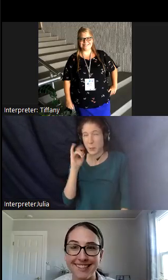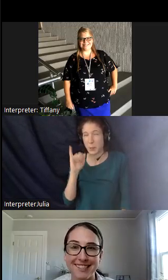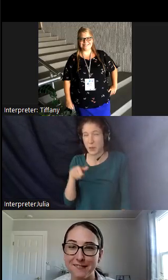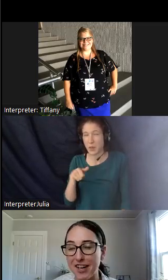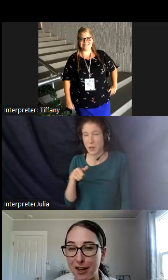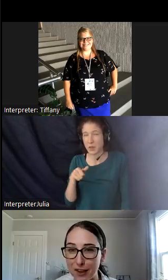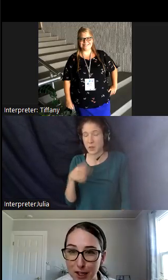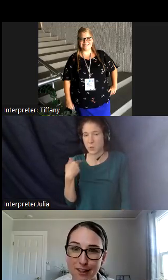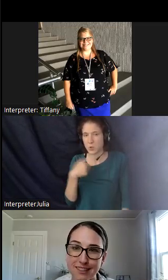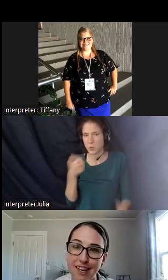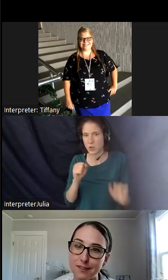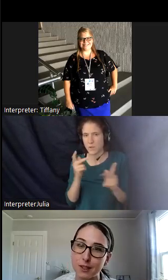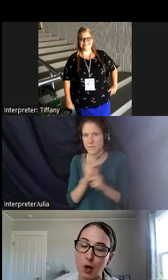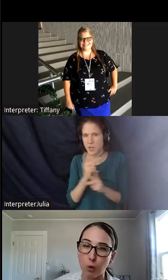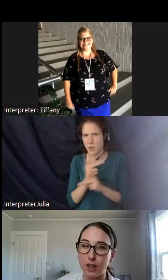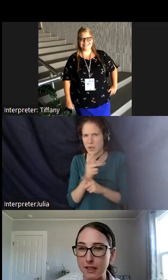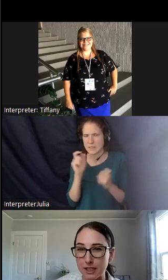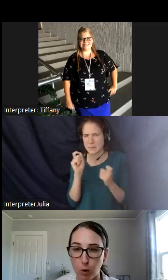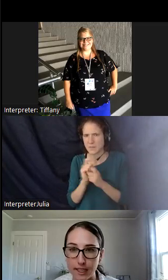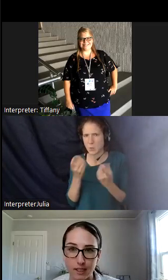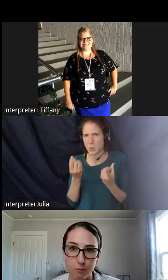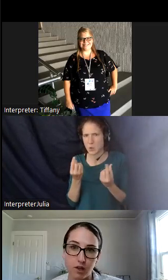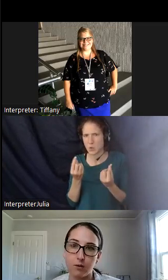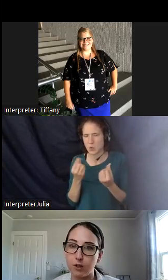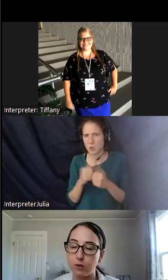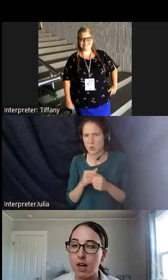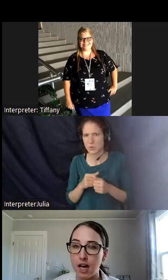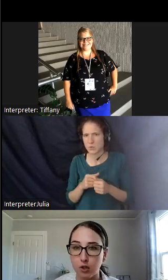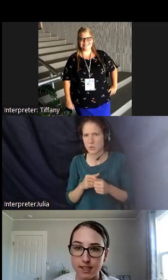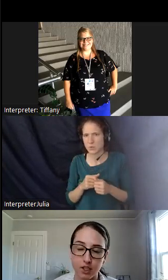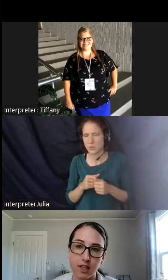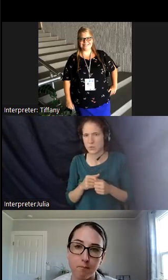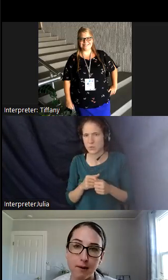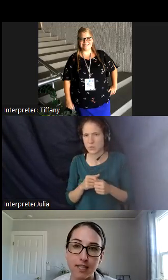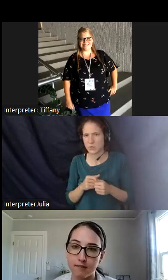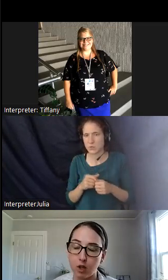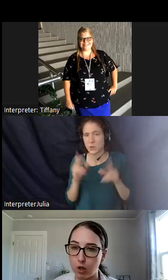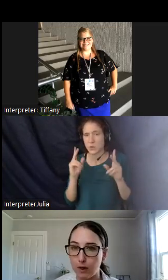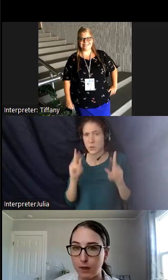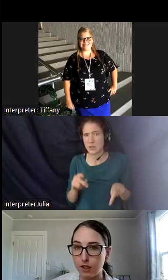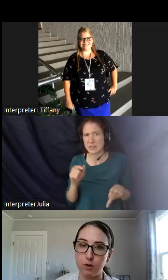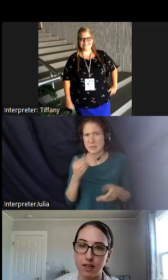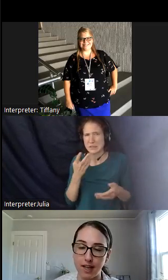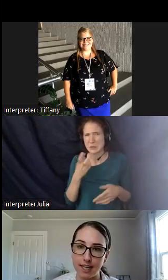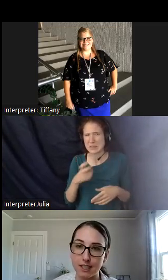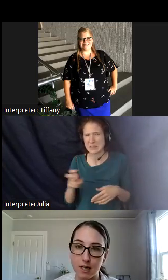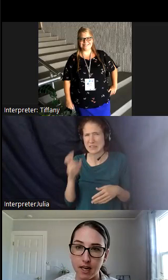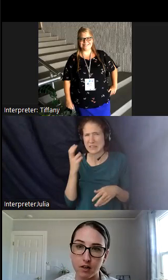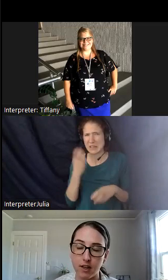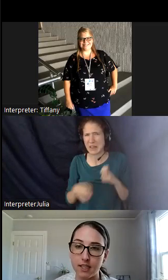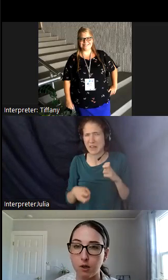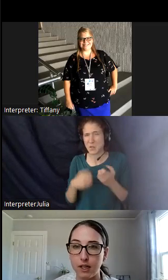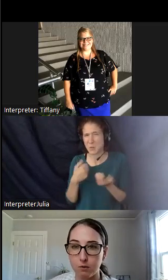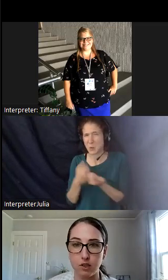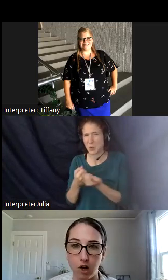trying to figure out the nuance of, is when are we supporting someone through a transition that might be difficult when we know that that is a